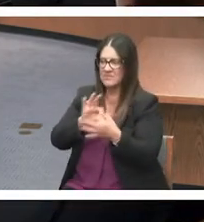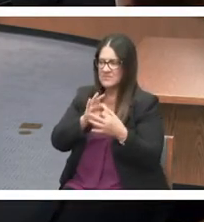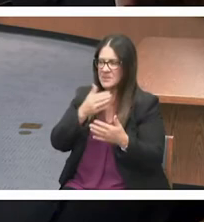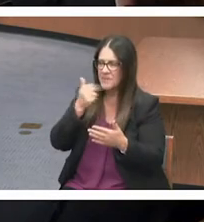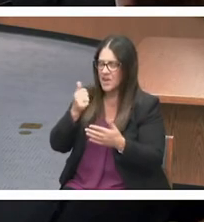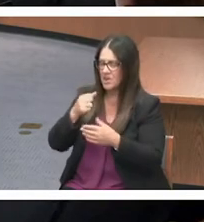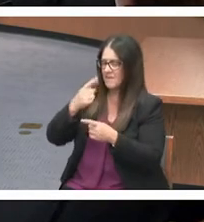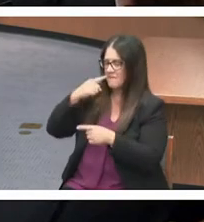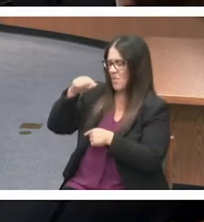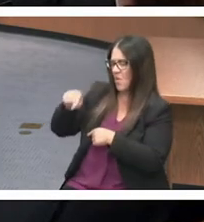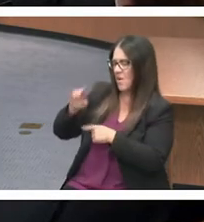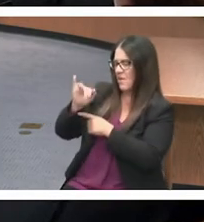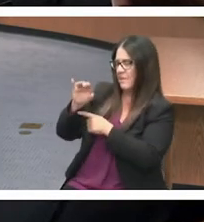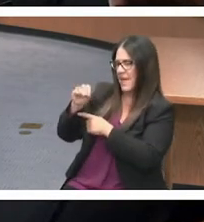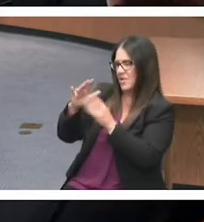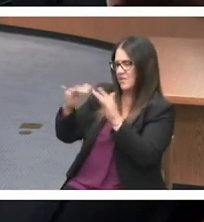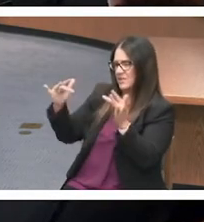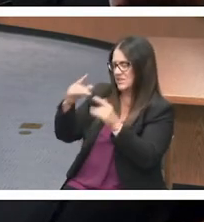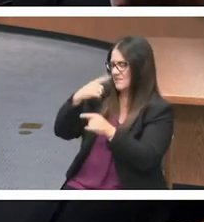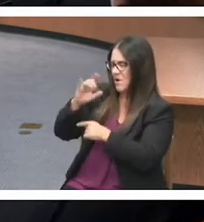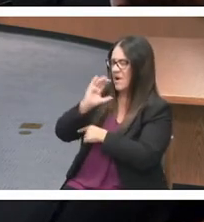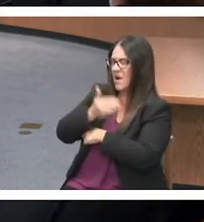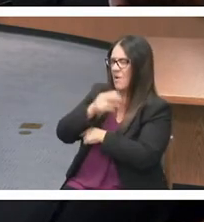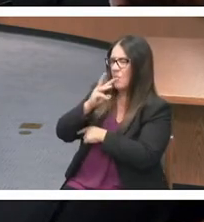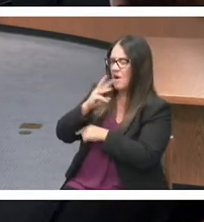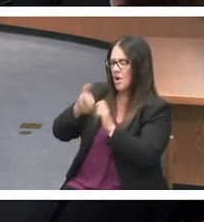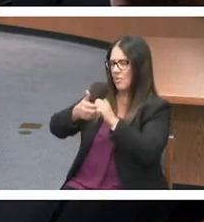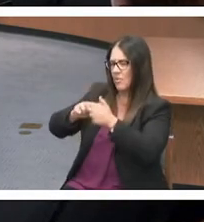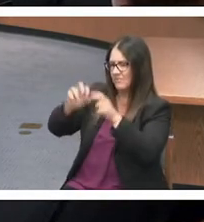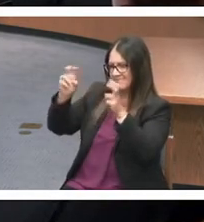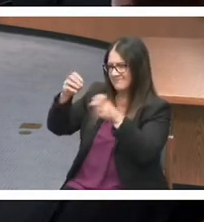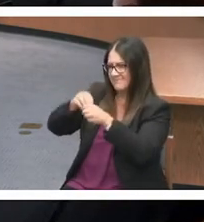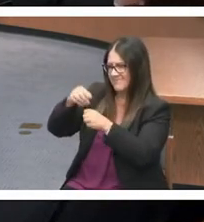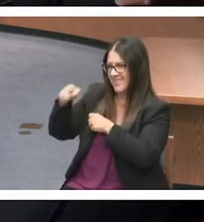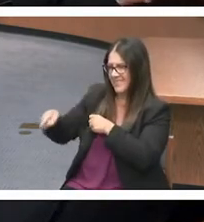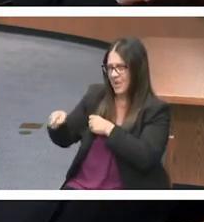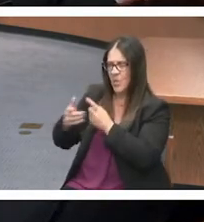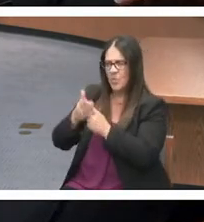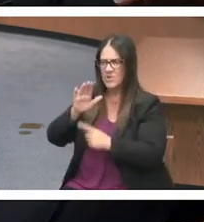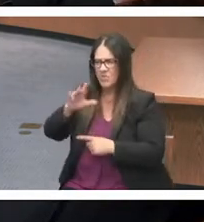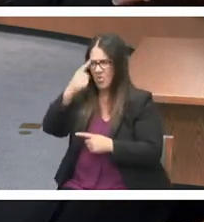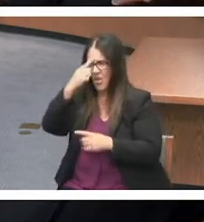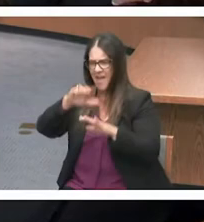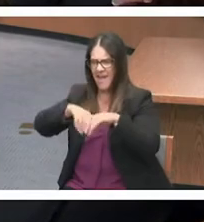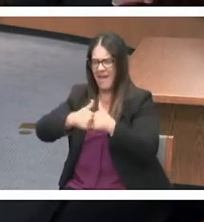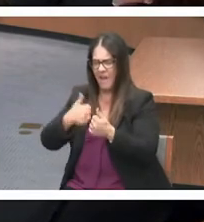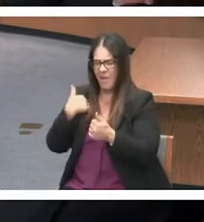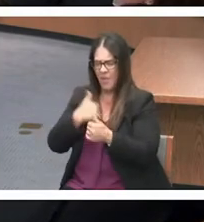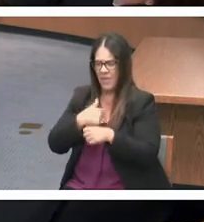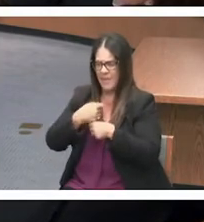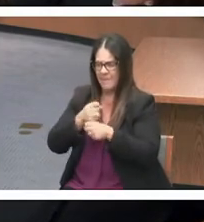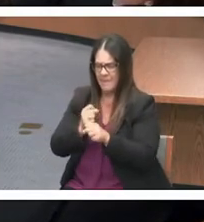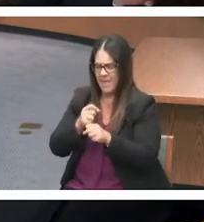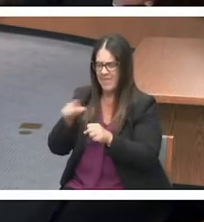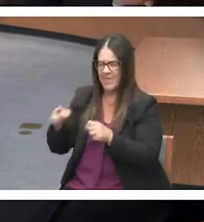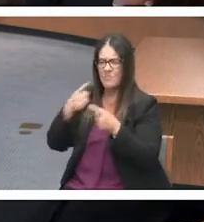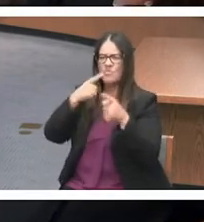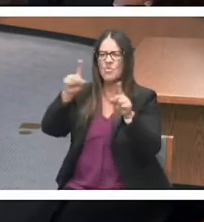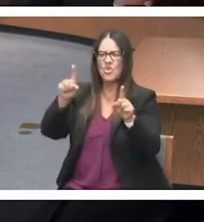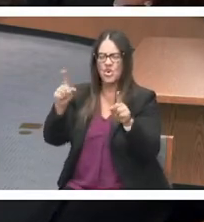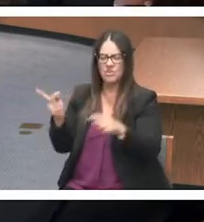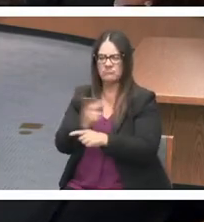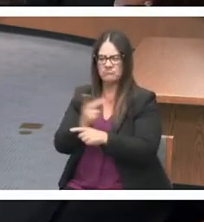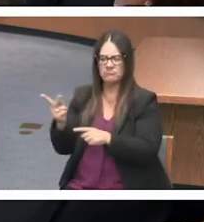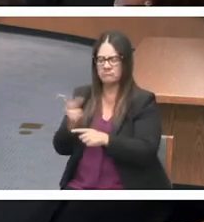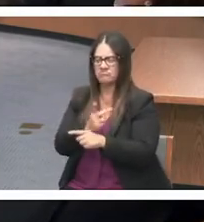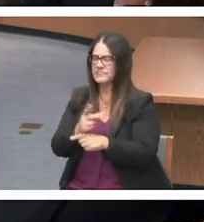our biodiversity, for our water issues and other things. Yep. What's your thoughts on how make this work? Yeah. So